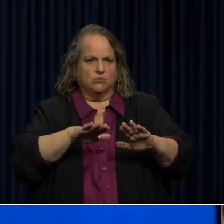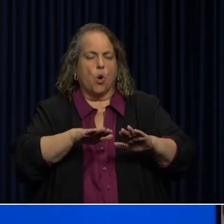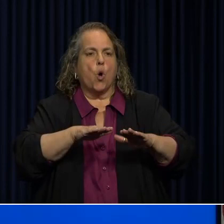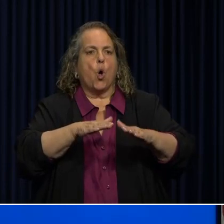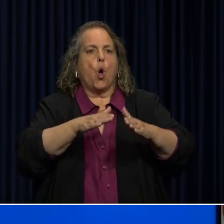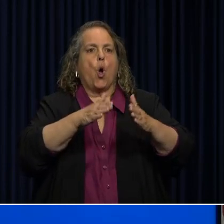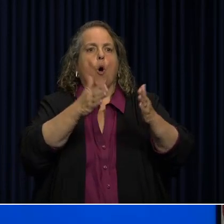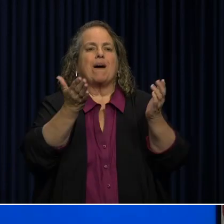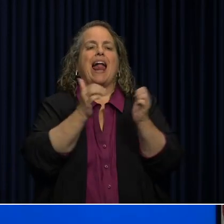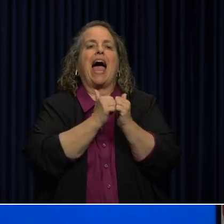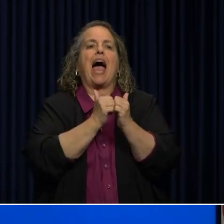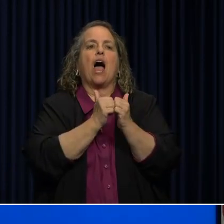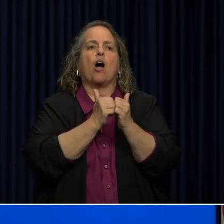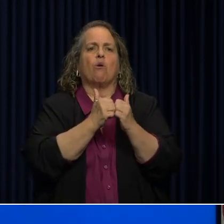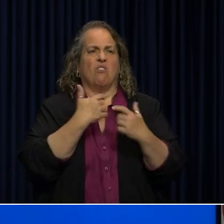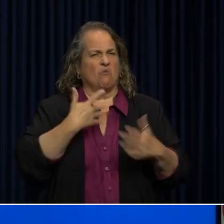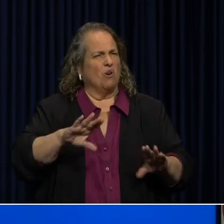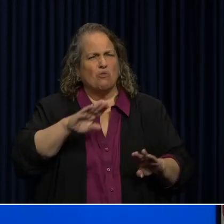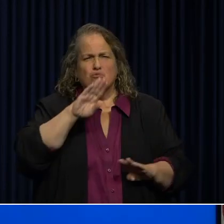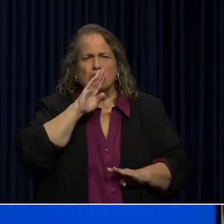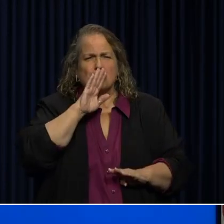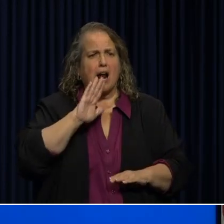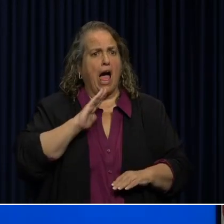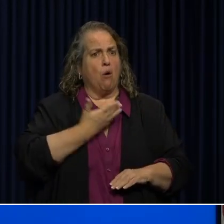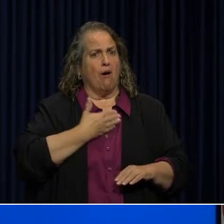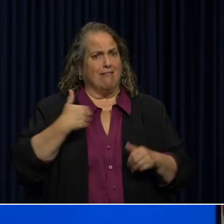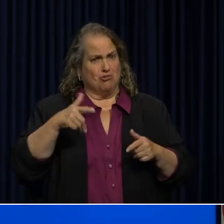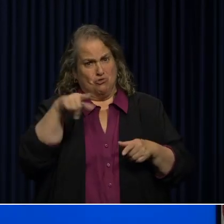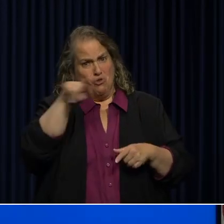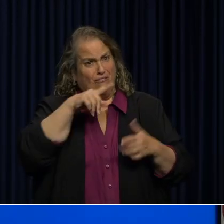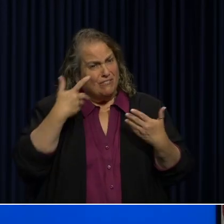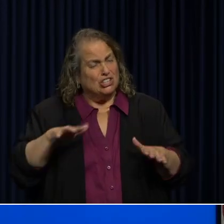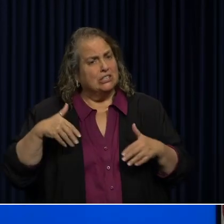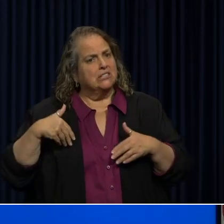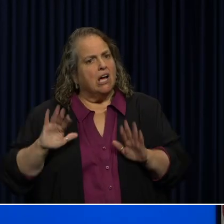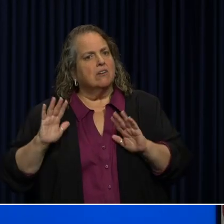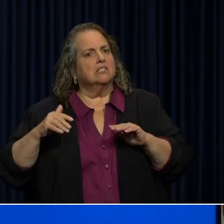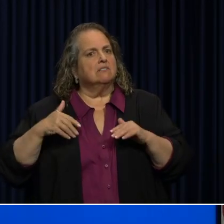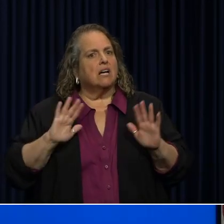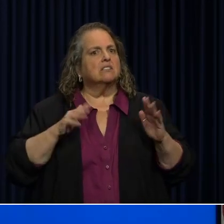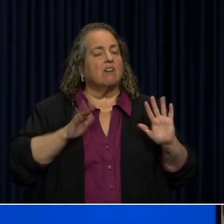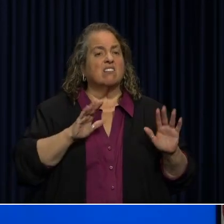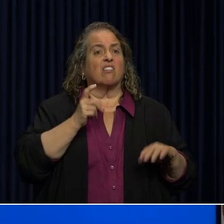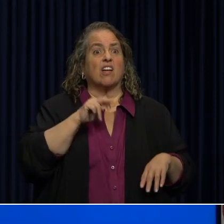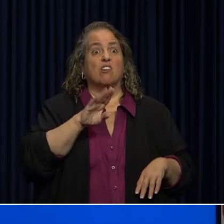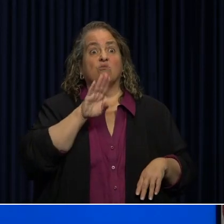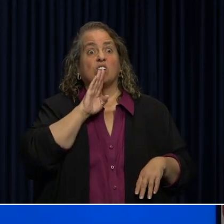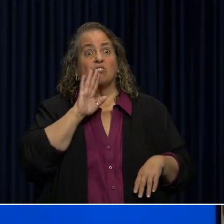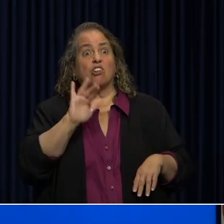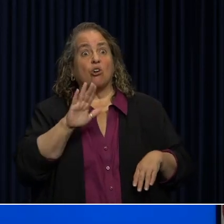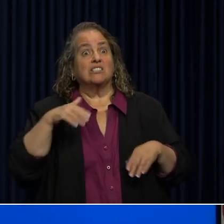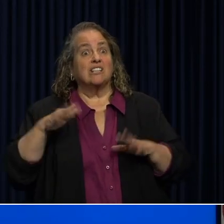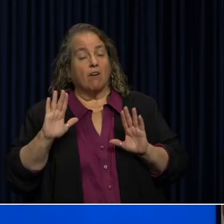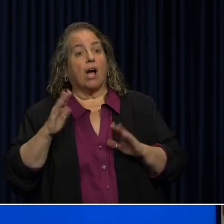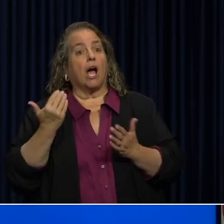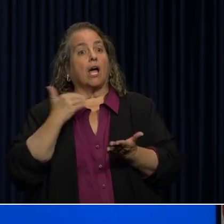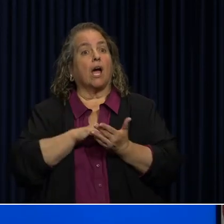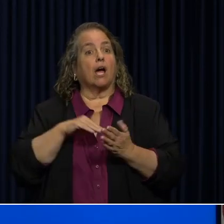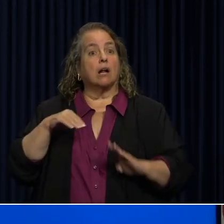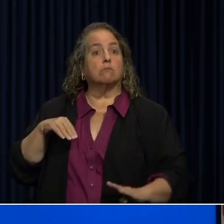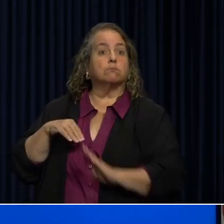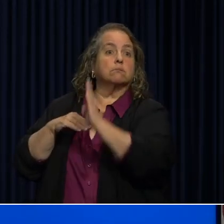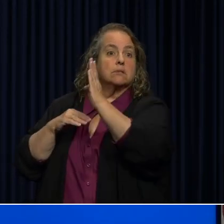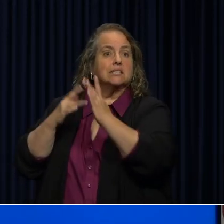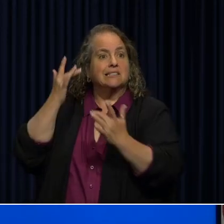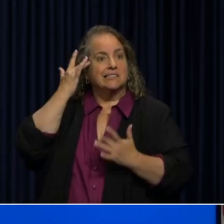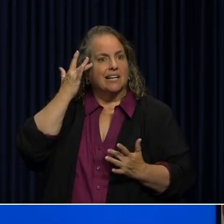humanity, not frustrate all the sacrifices we've made, because you have. I mean, you've passed the test. We don't want to fail it on the back